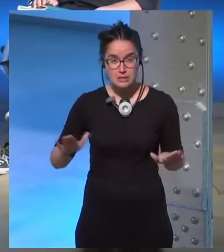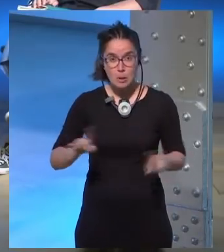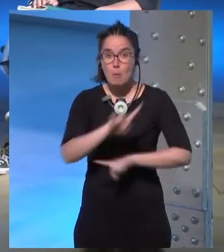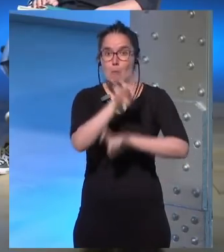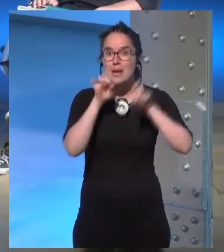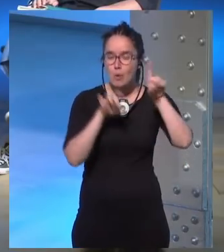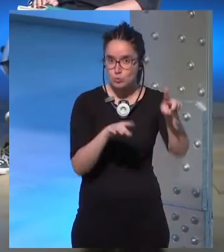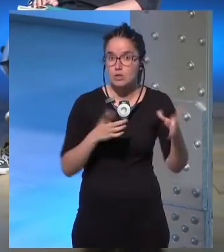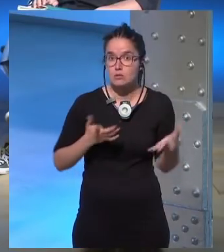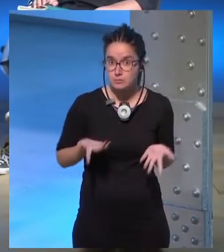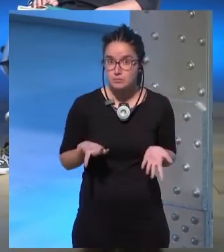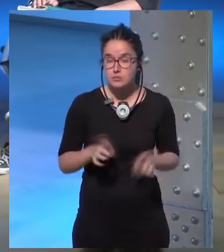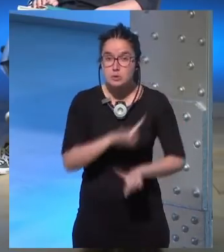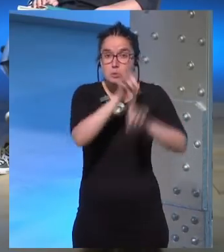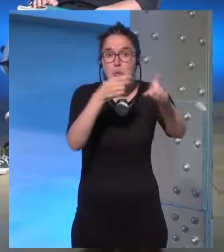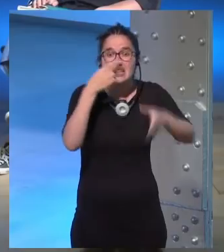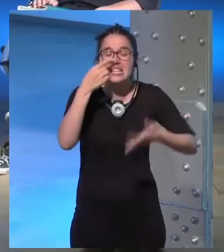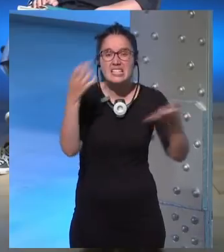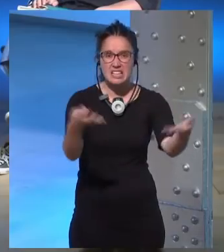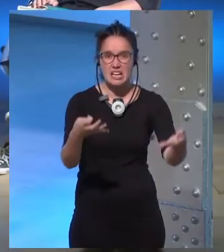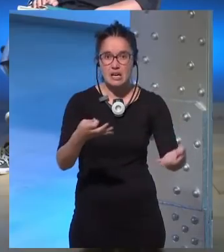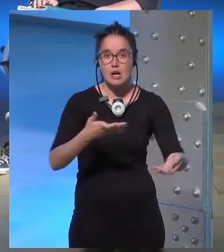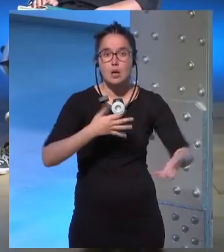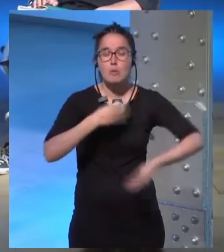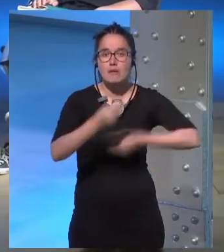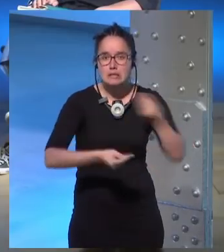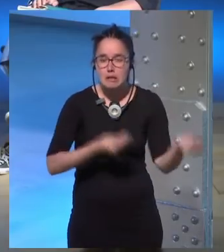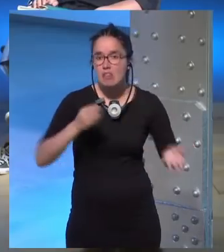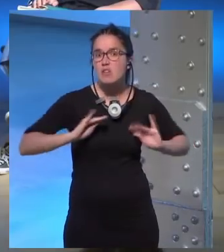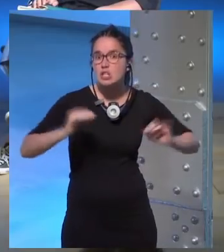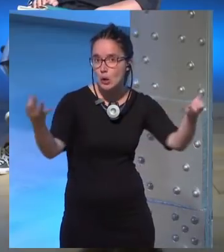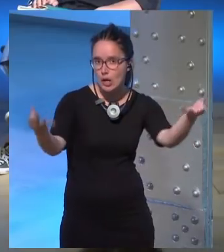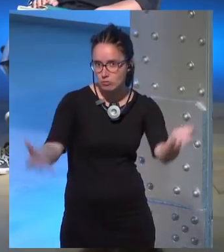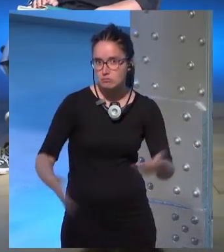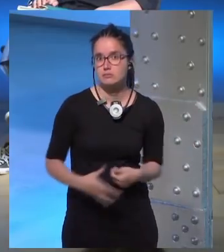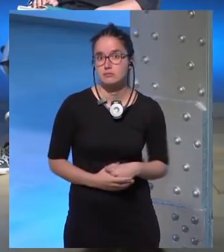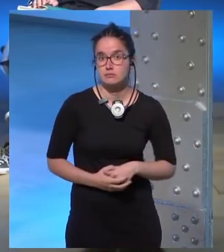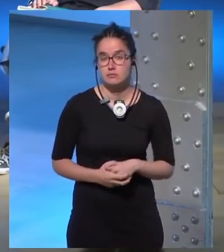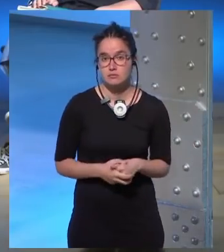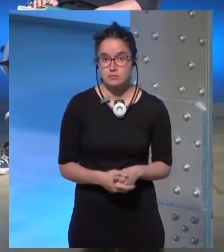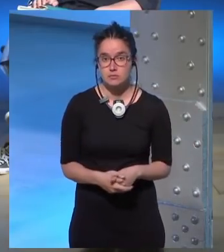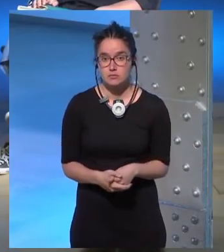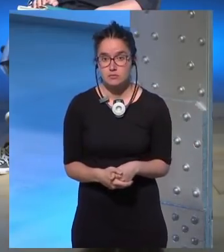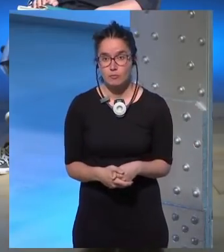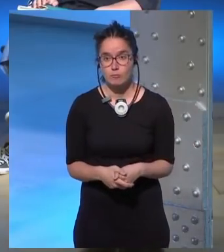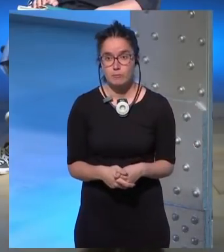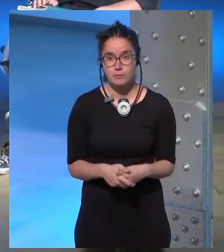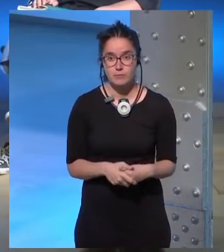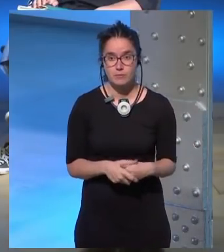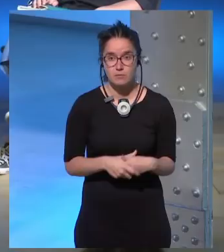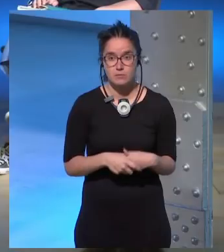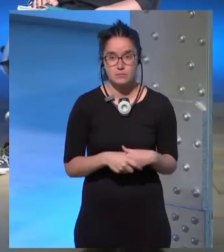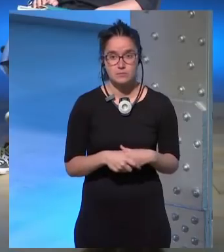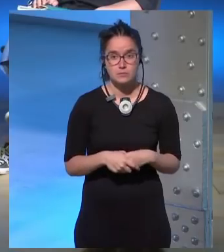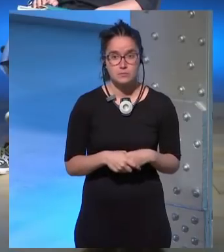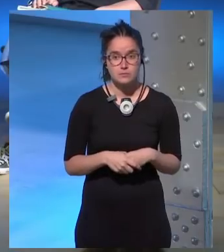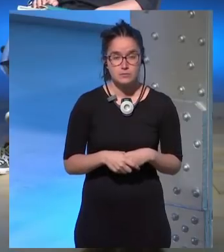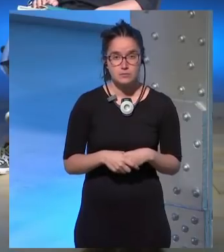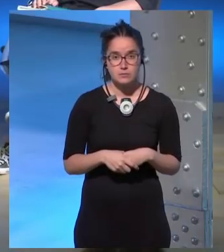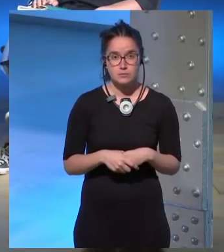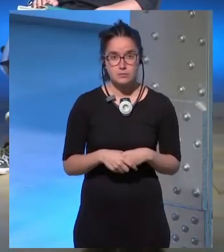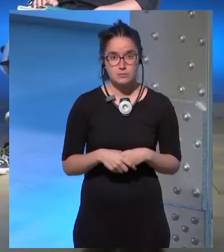interested in? What could we do that you would think was fun? I run into this all the time where there's a certain, there was a wonderful woman I worked